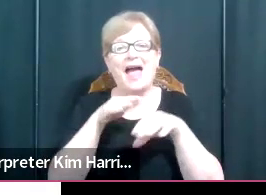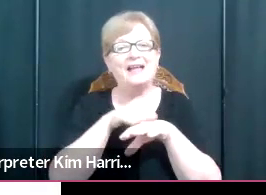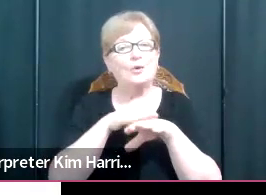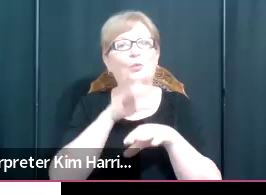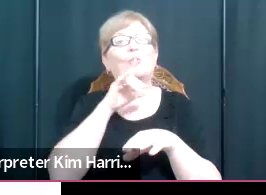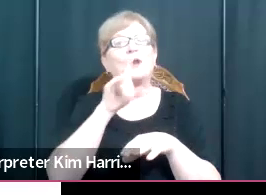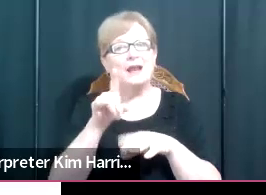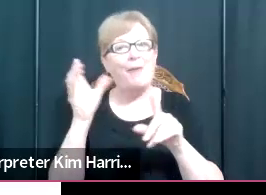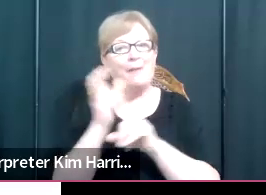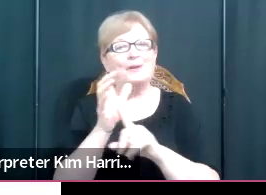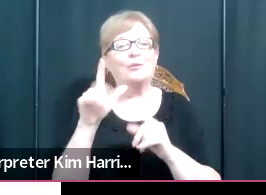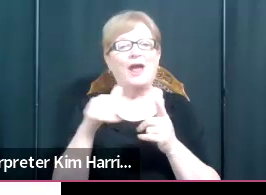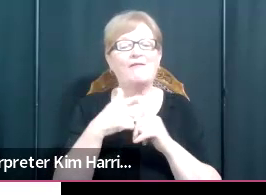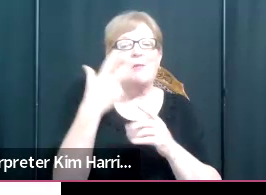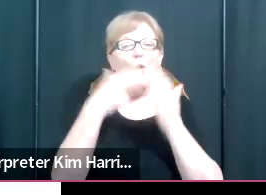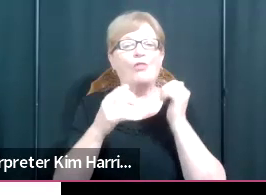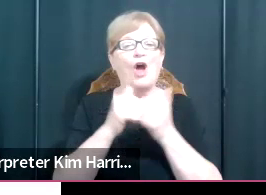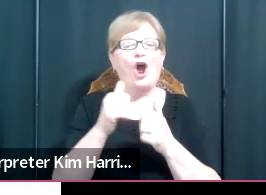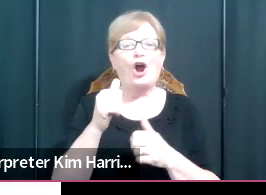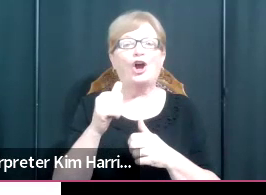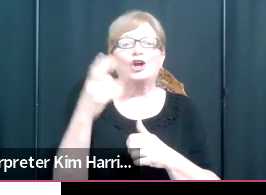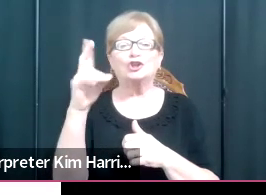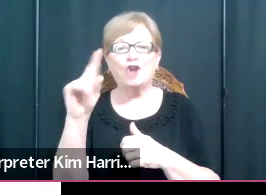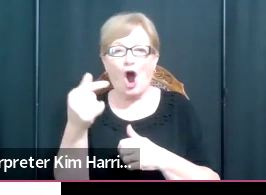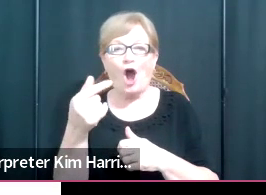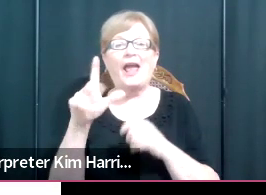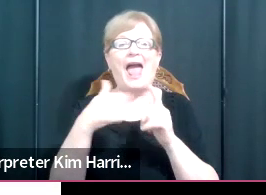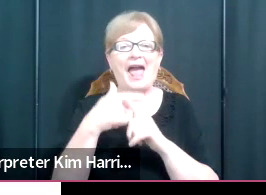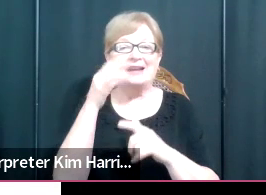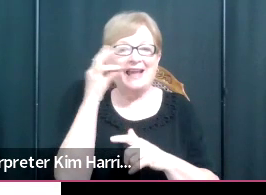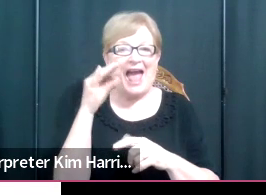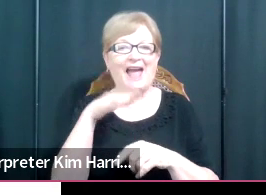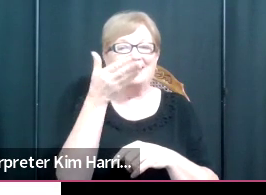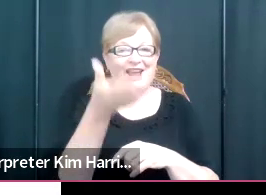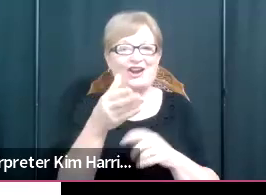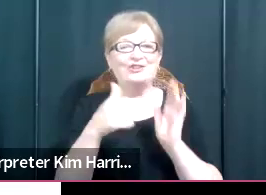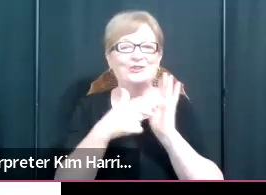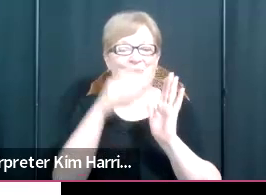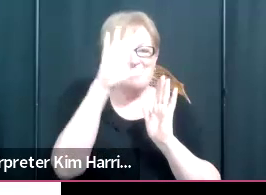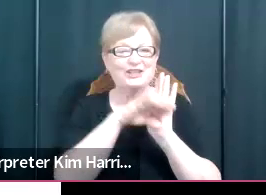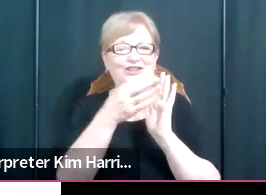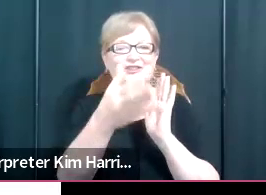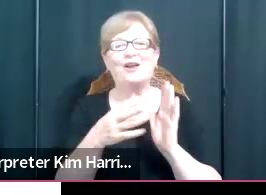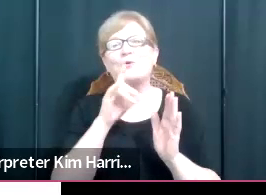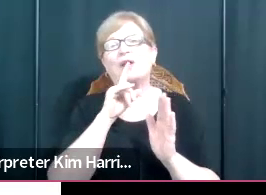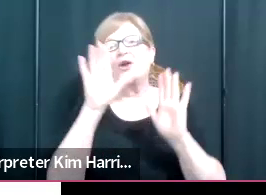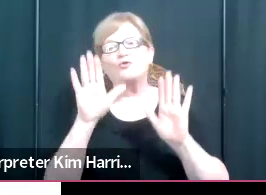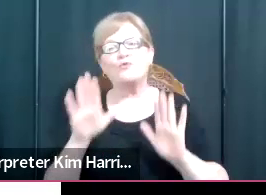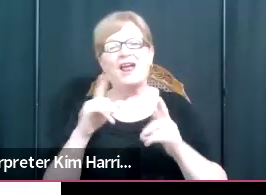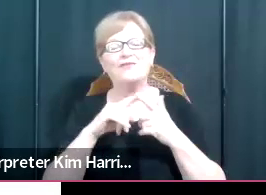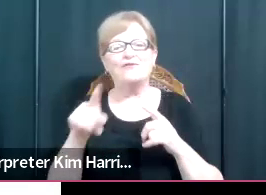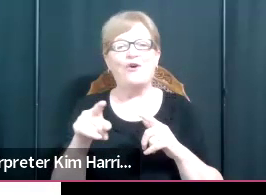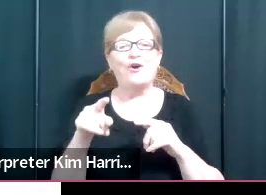Because we have both our dog and our cat version of our companion pets on this slide. Those, again, are great for folks